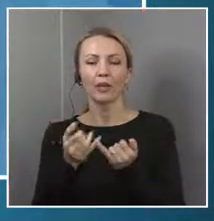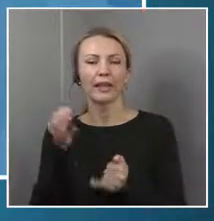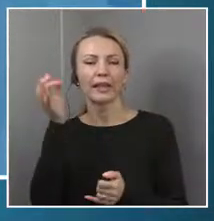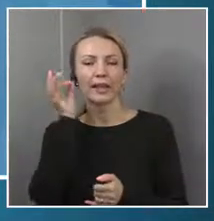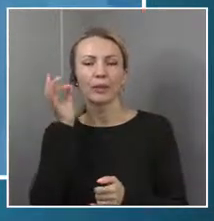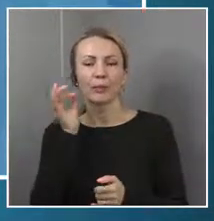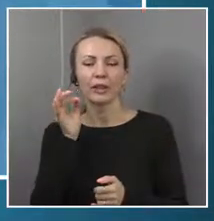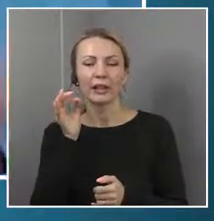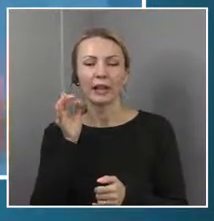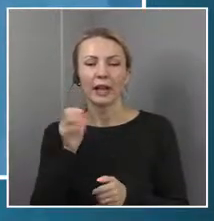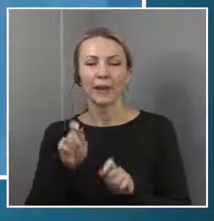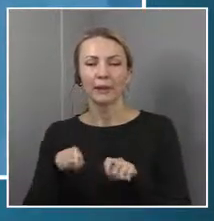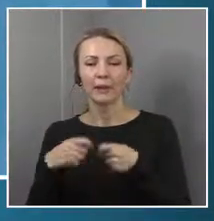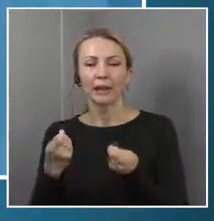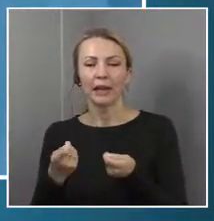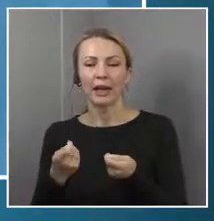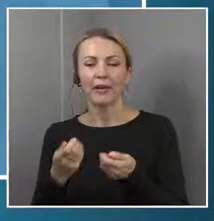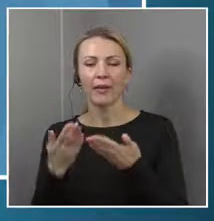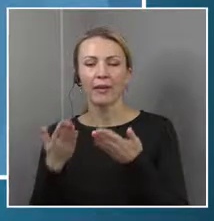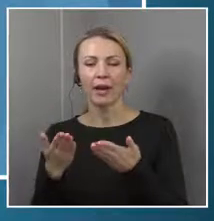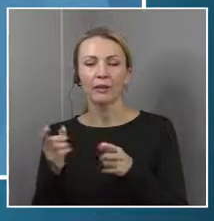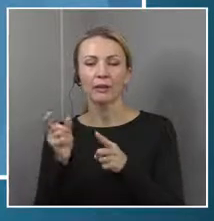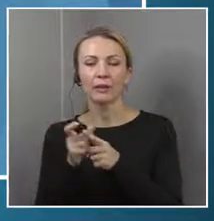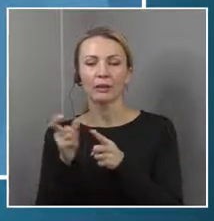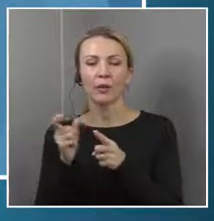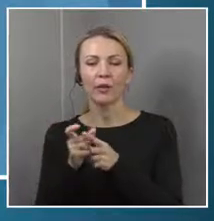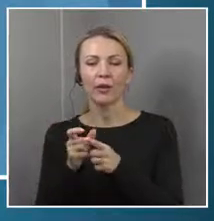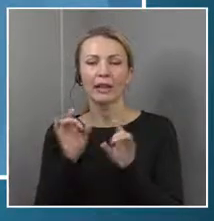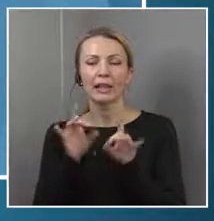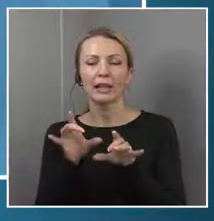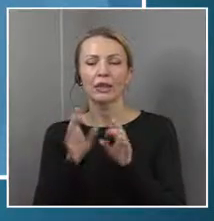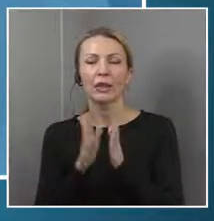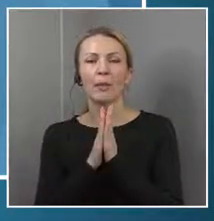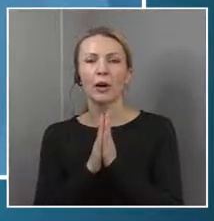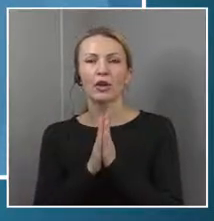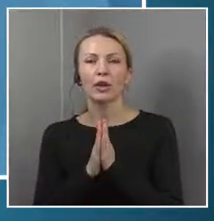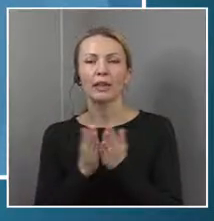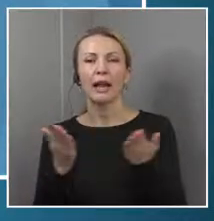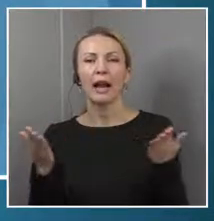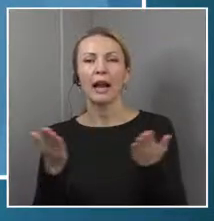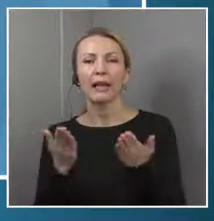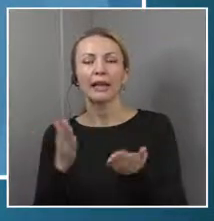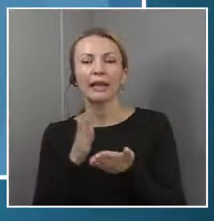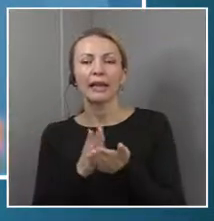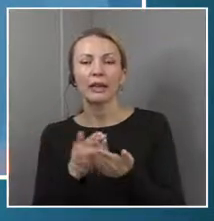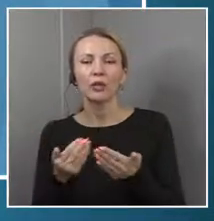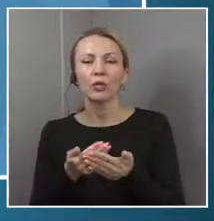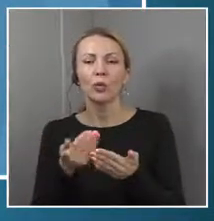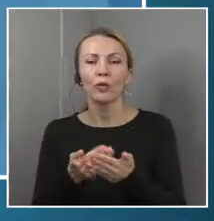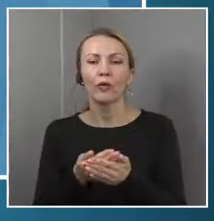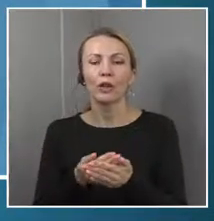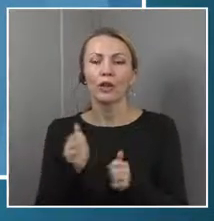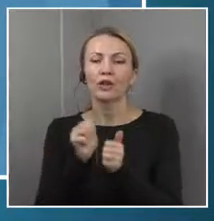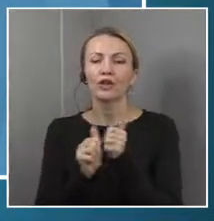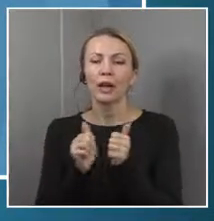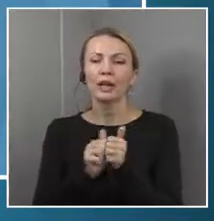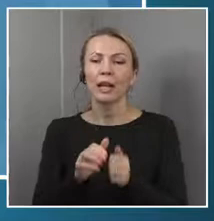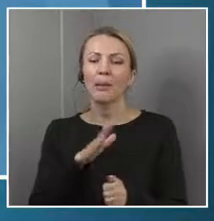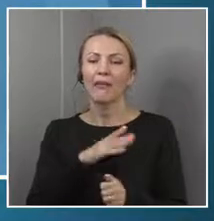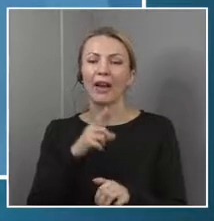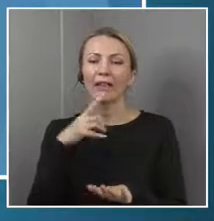a wonderful guest from Germany. So I'd like to pass the microphone to you. Could you please tell us about the